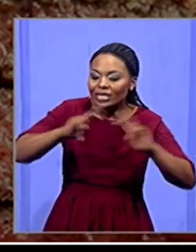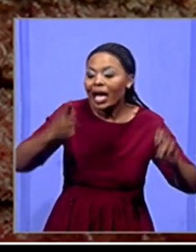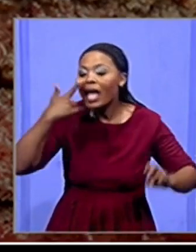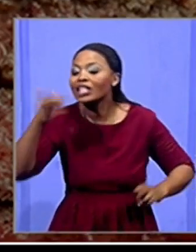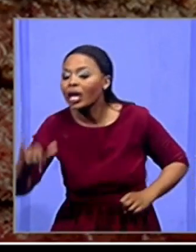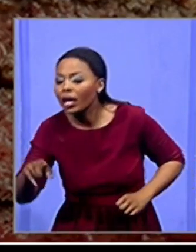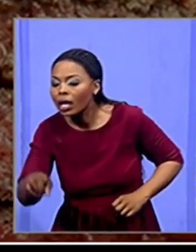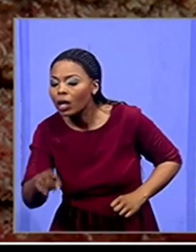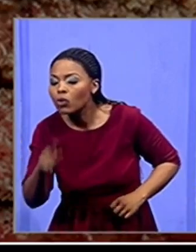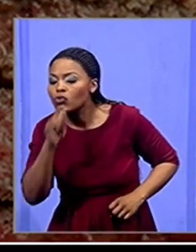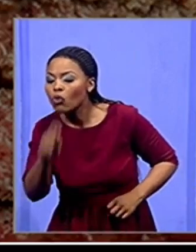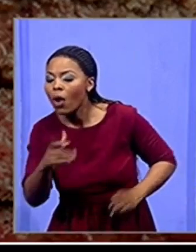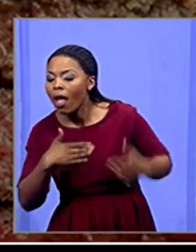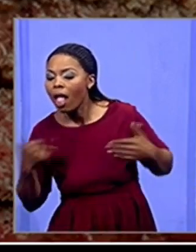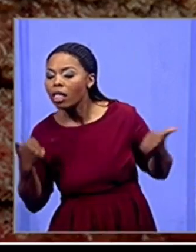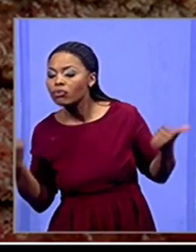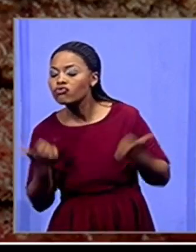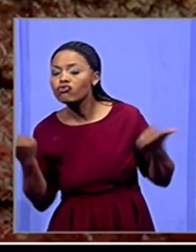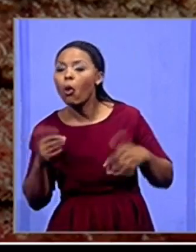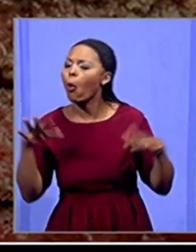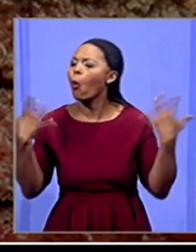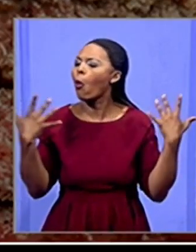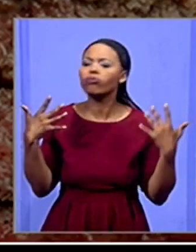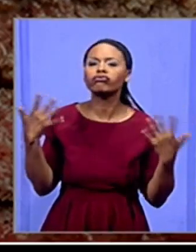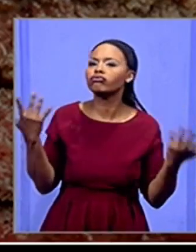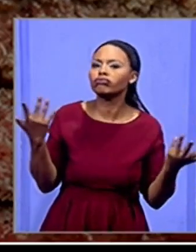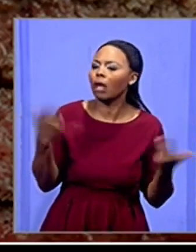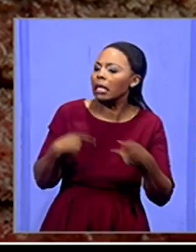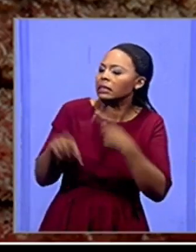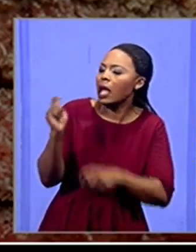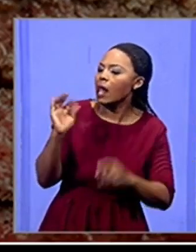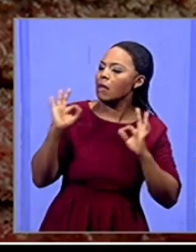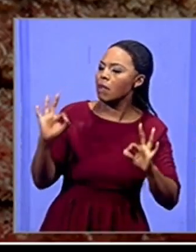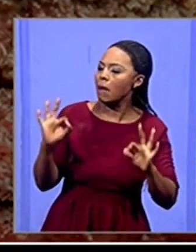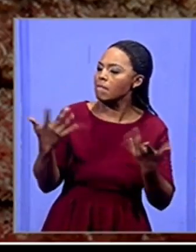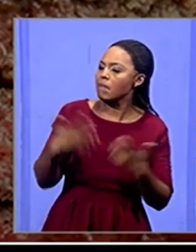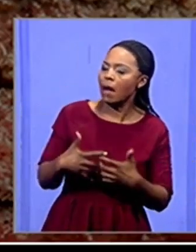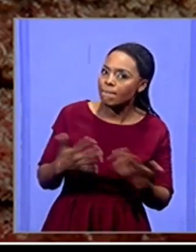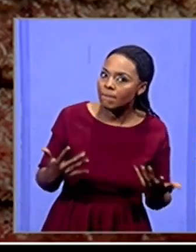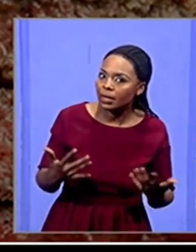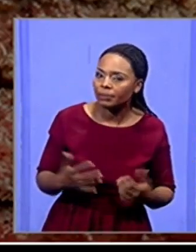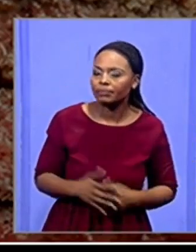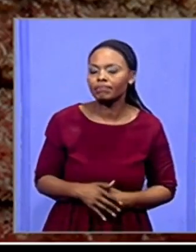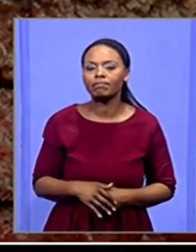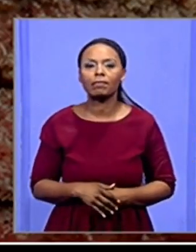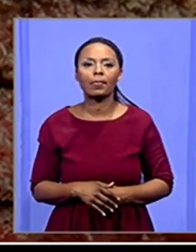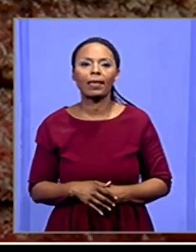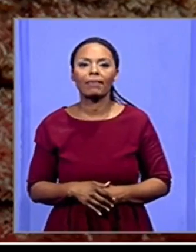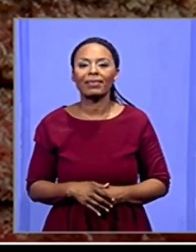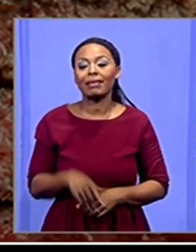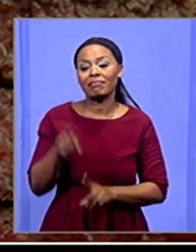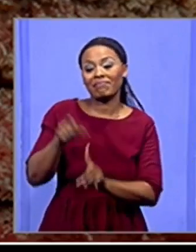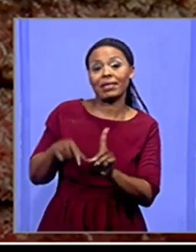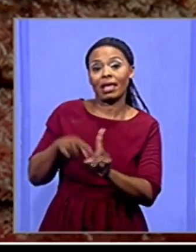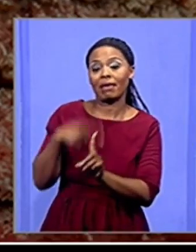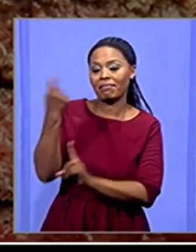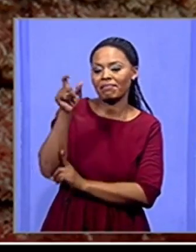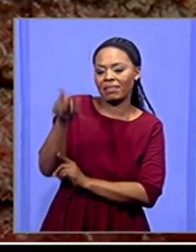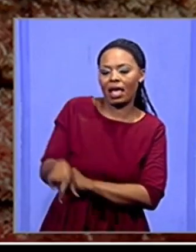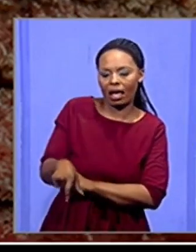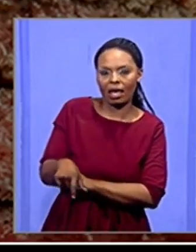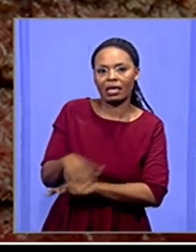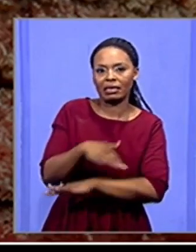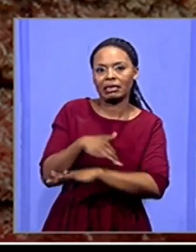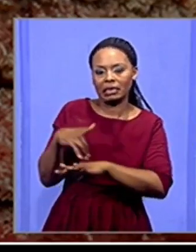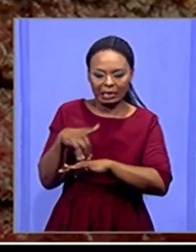re bone gore a e siametse go ka jewa na e siametse go ka rekisetswa bareki na. ke bona molemirui yo a tlile ka kgopolo ye